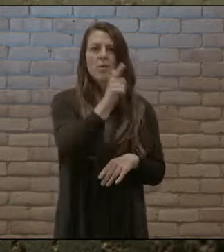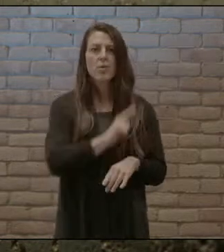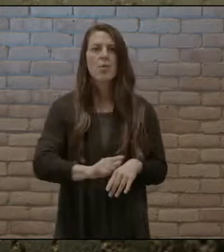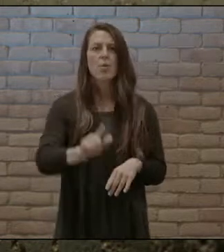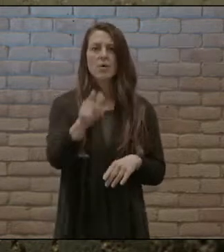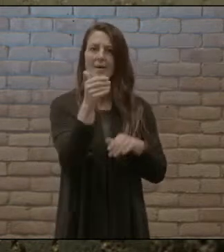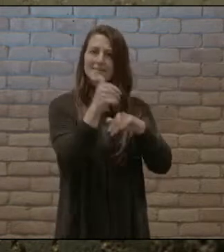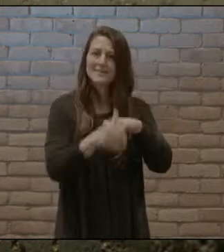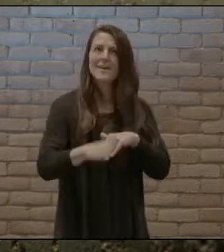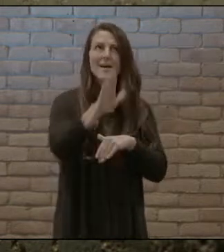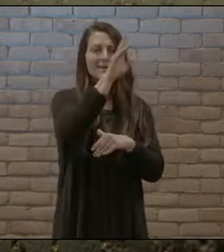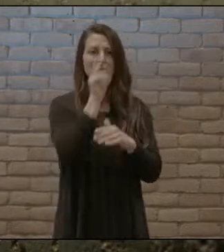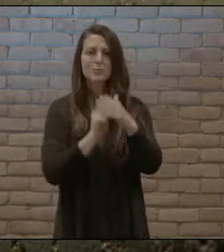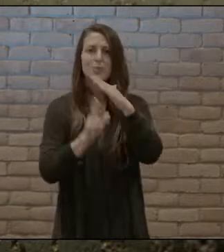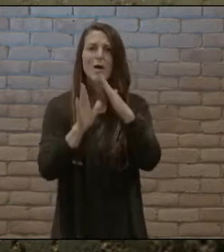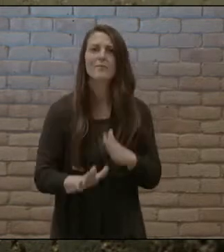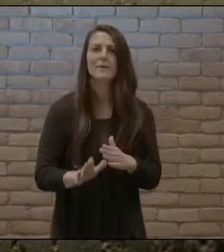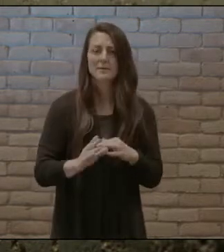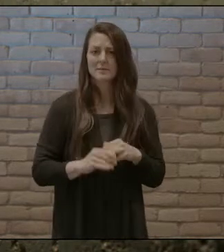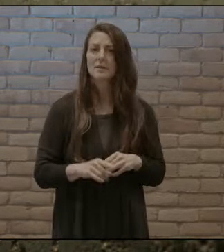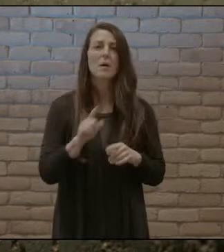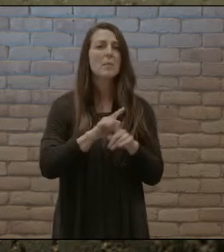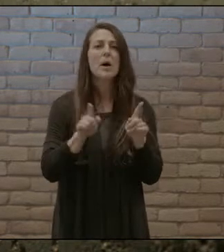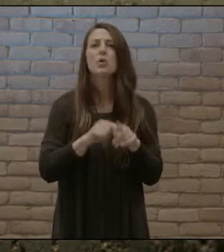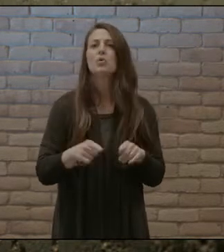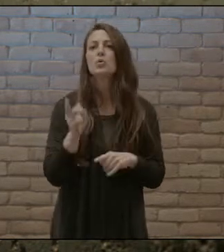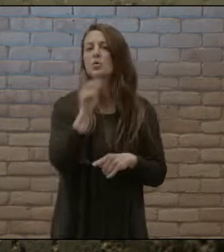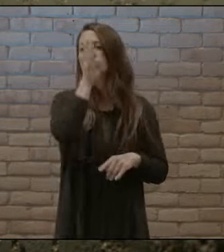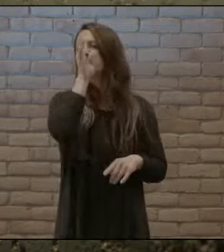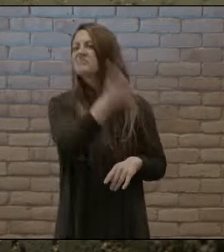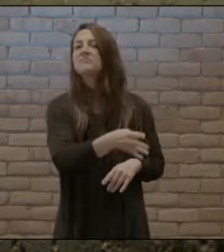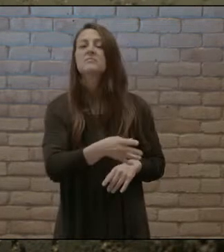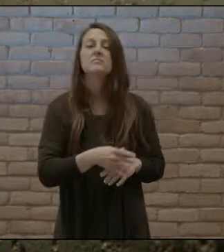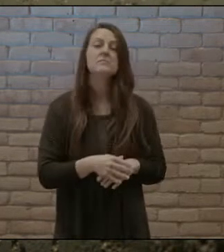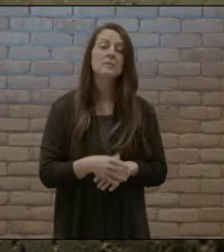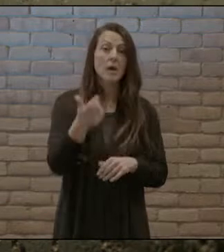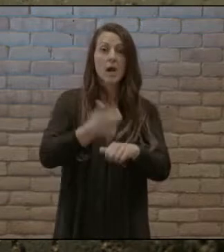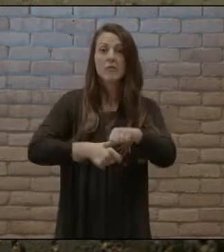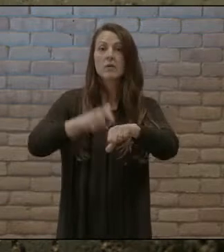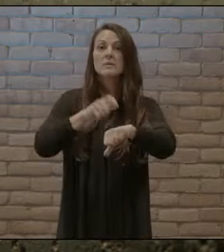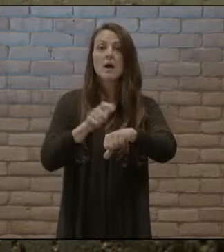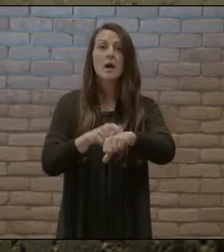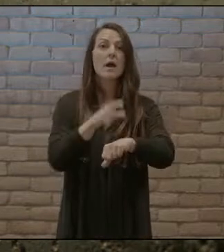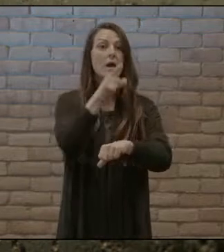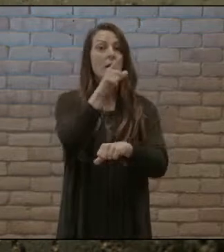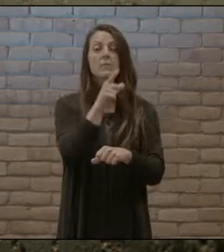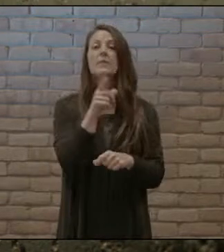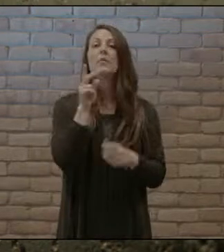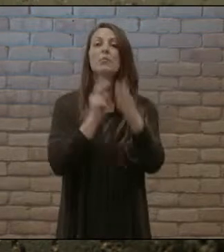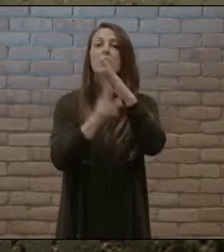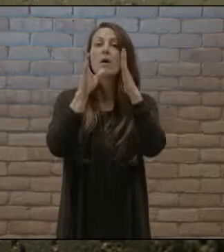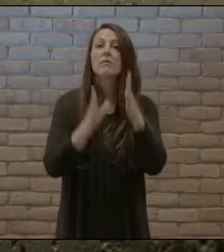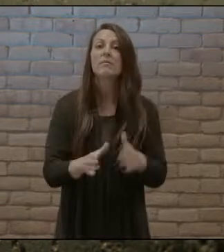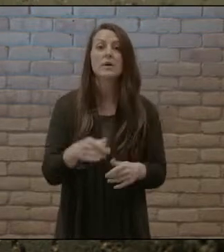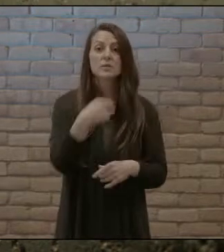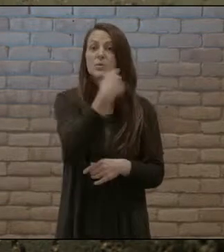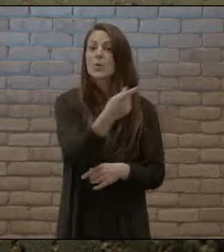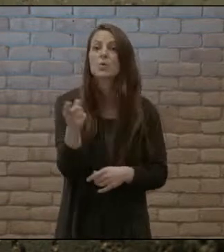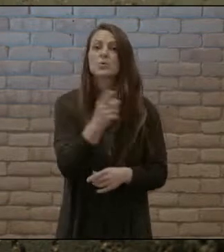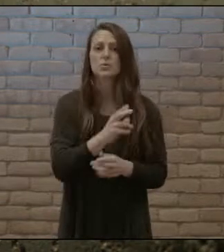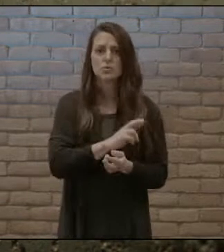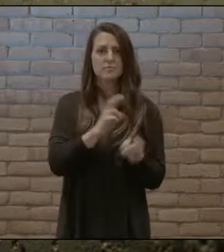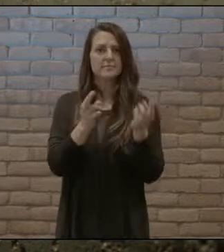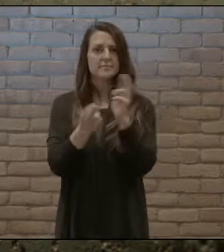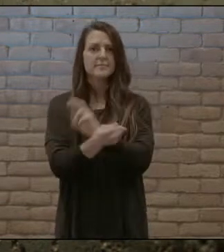the prophets, but you have not listened or even paid attention. Each time the message was this: turn from the evil road you